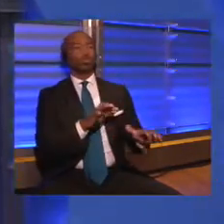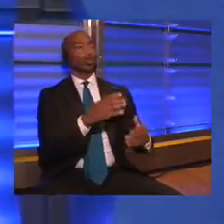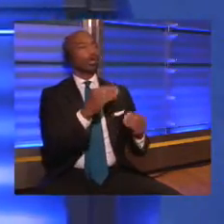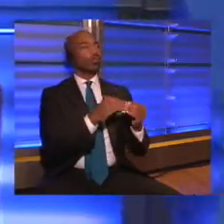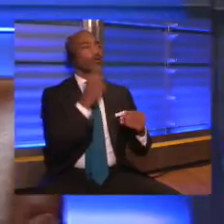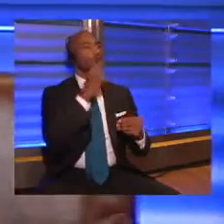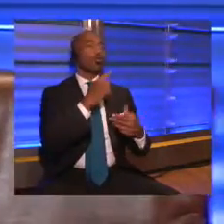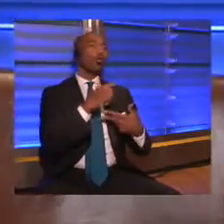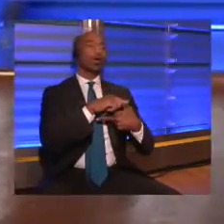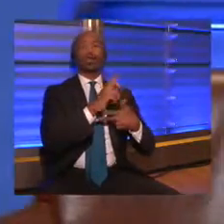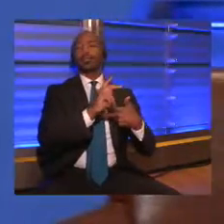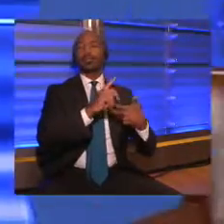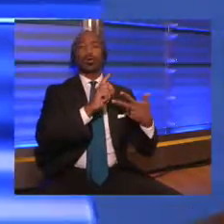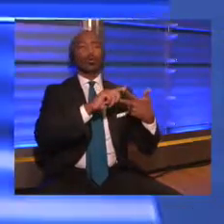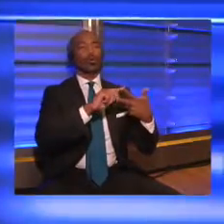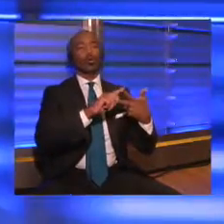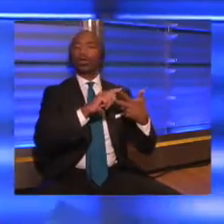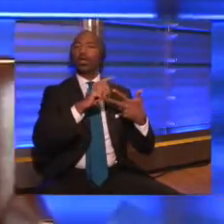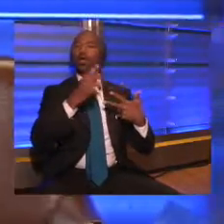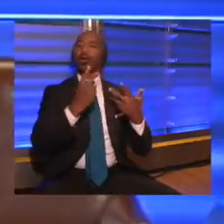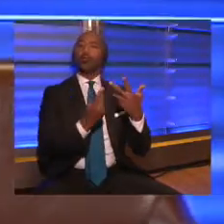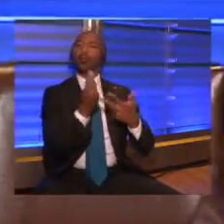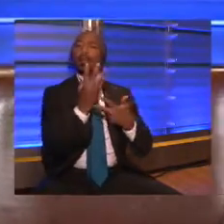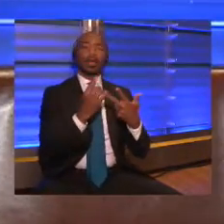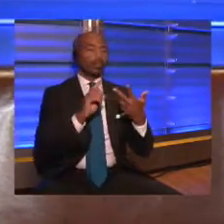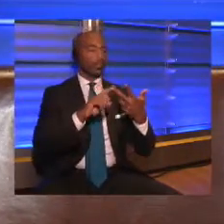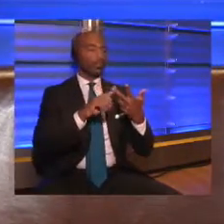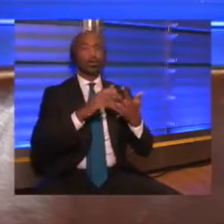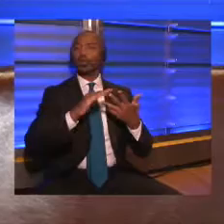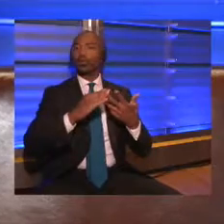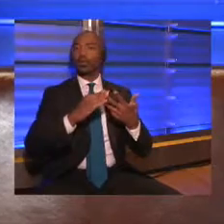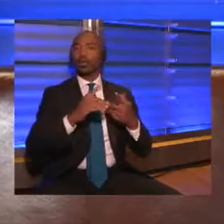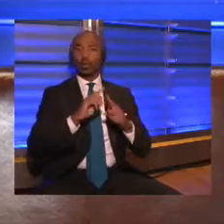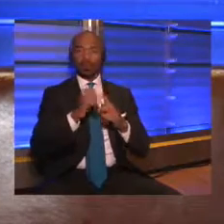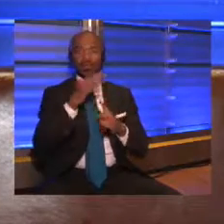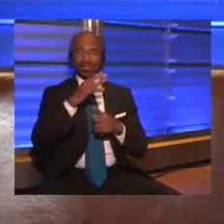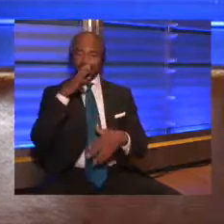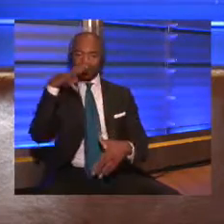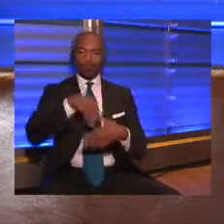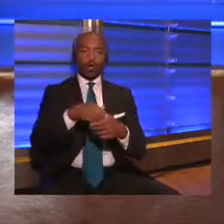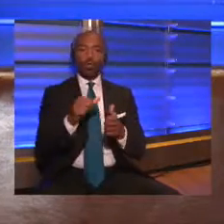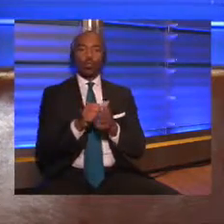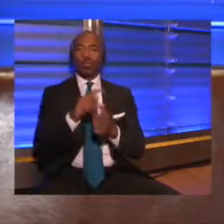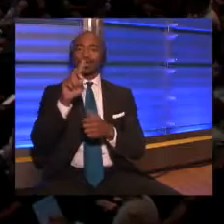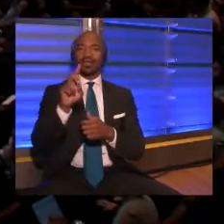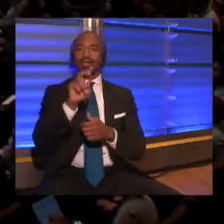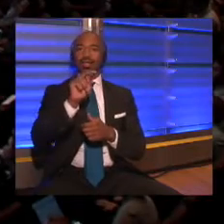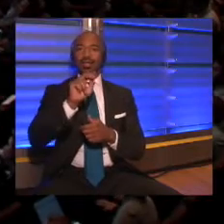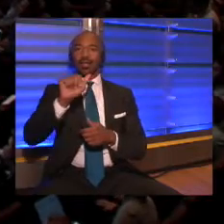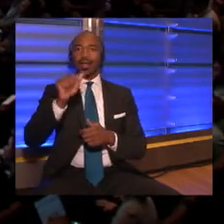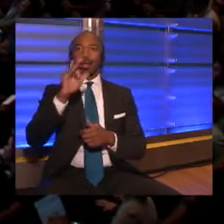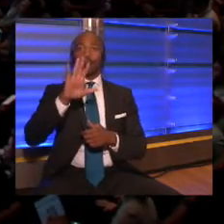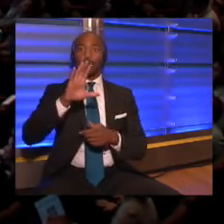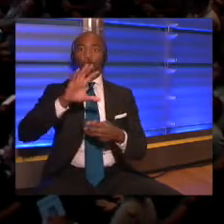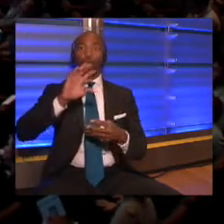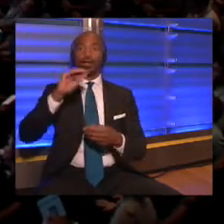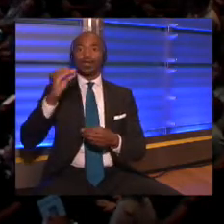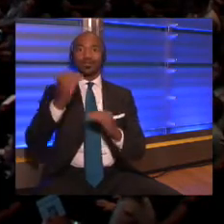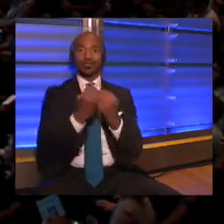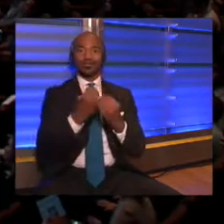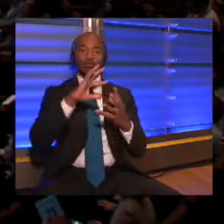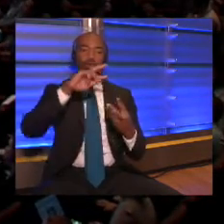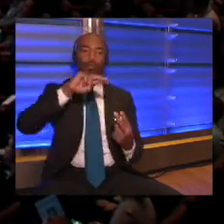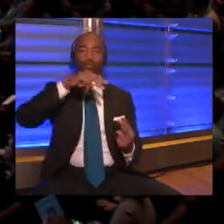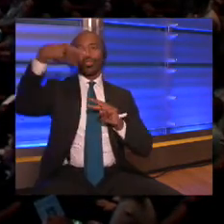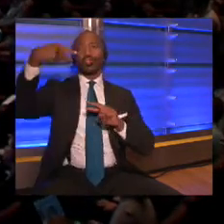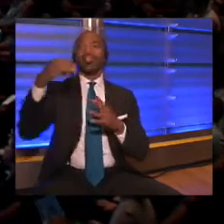community. But part of the challenge is, if it's not baked into your DNA, and at the end of the day, every one of those initiatives is based off of